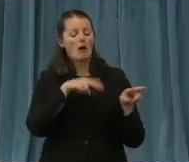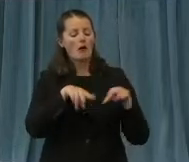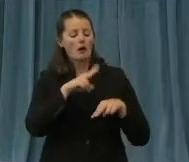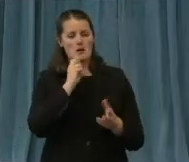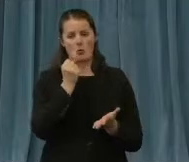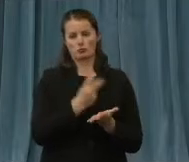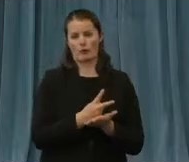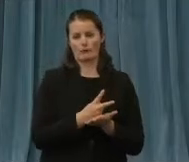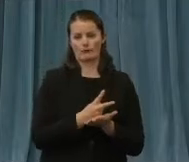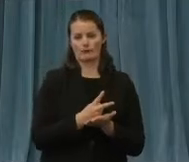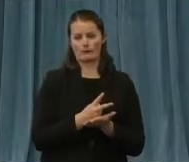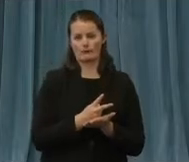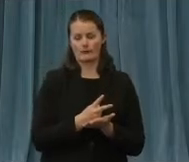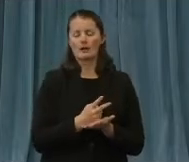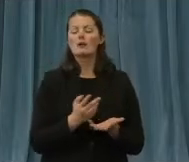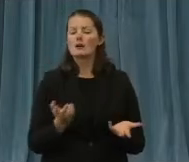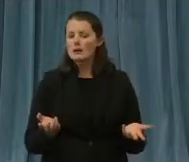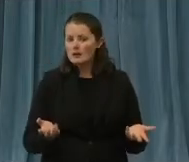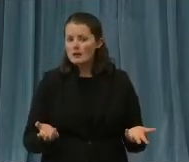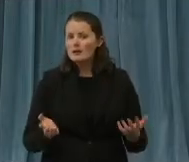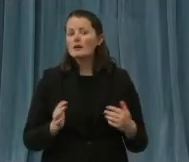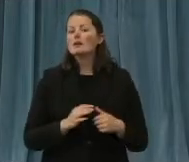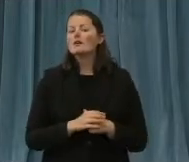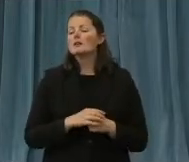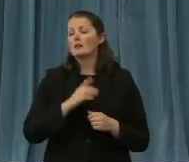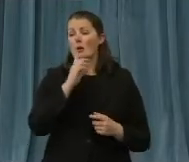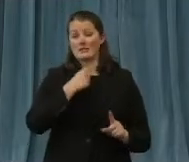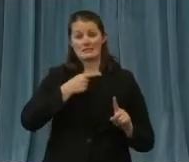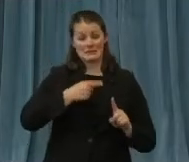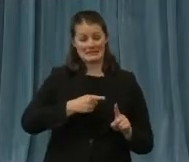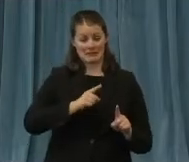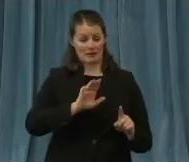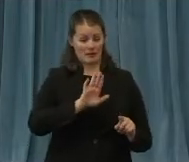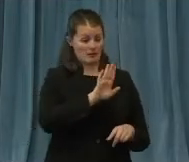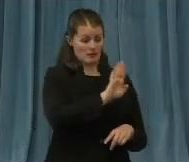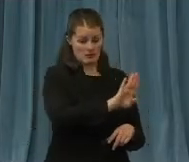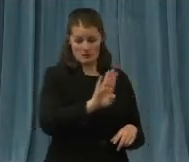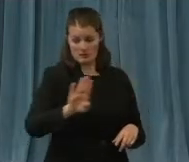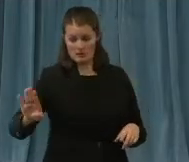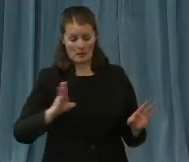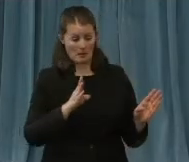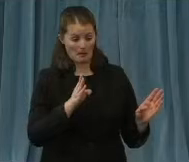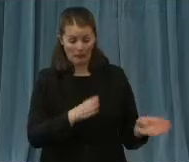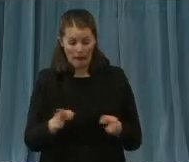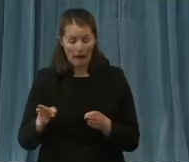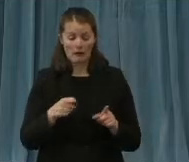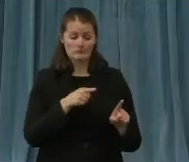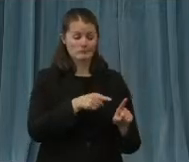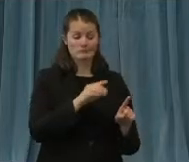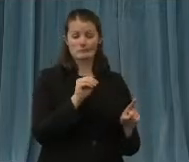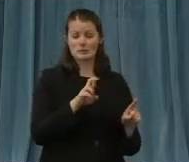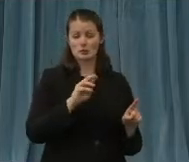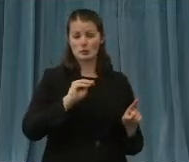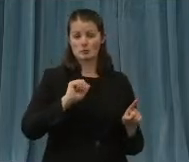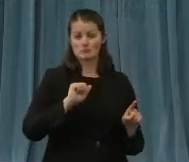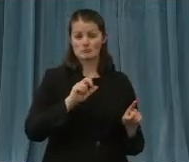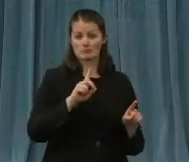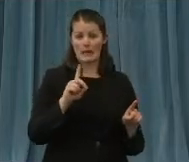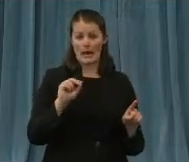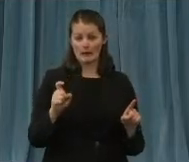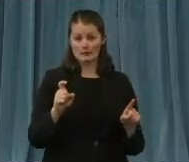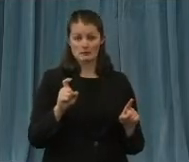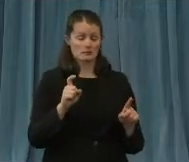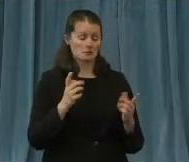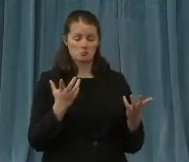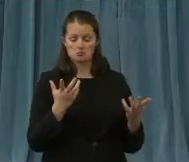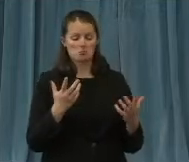what they come forward with. But I can't speak to a specific plan that Mr. Maddox brought forward. But I do appreciate the